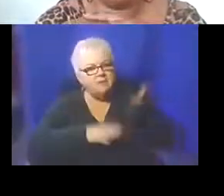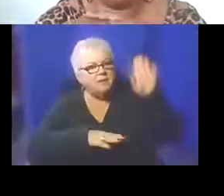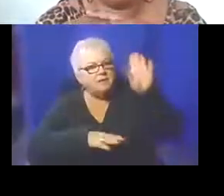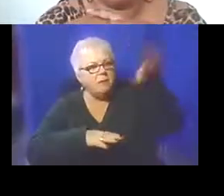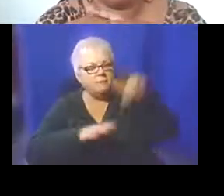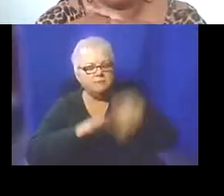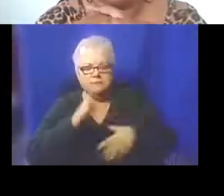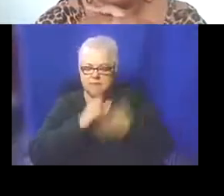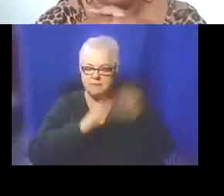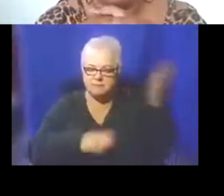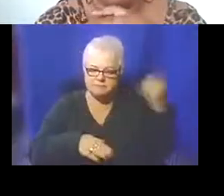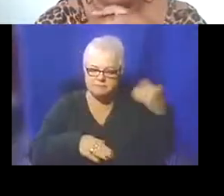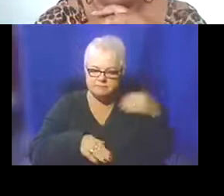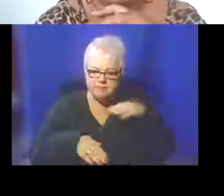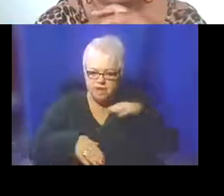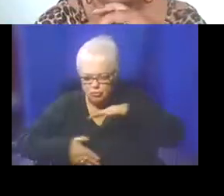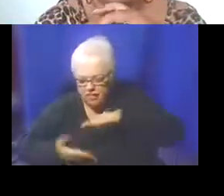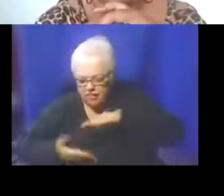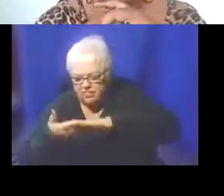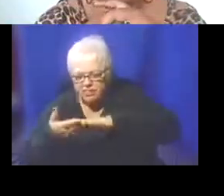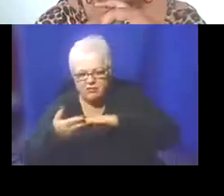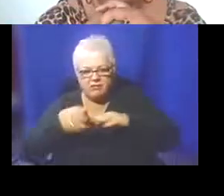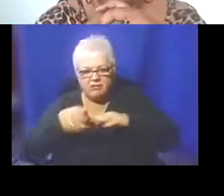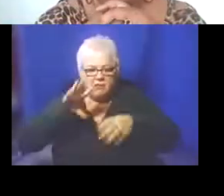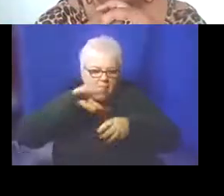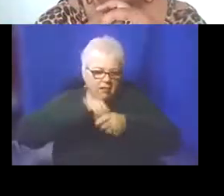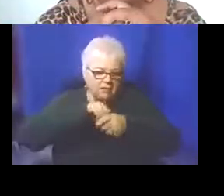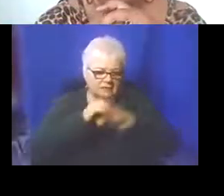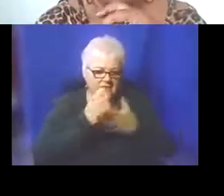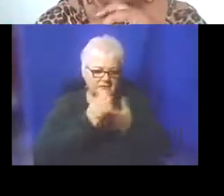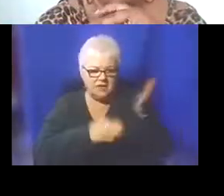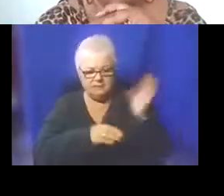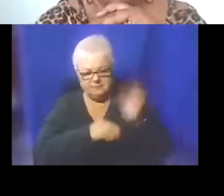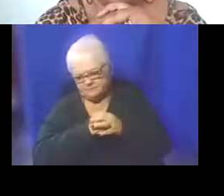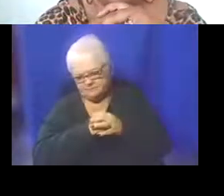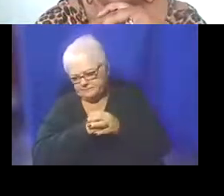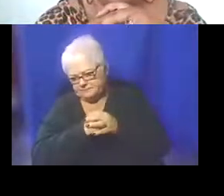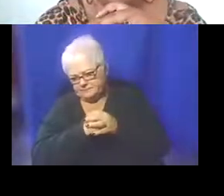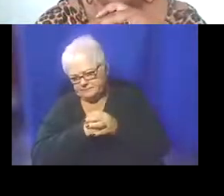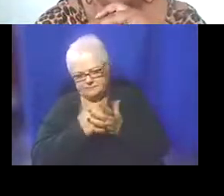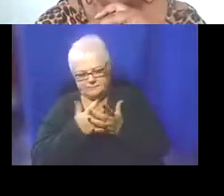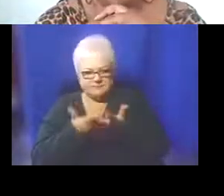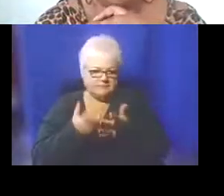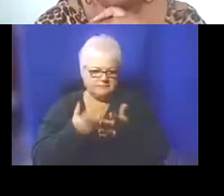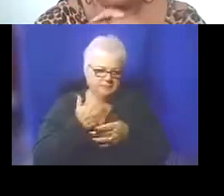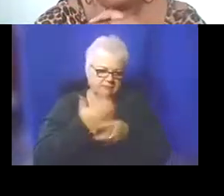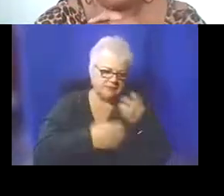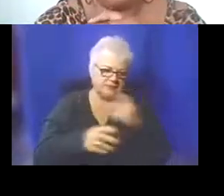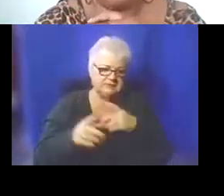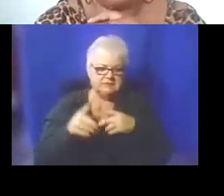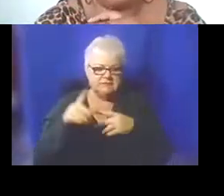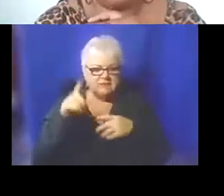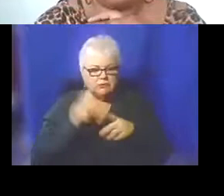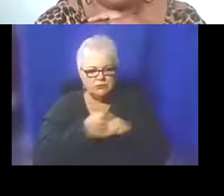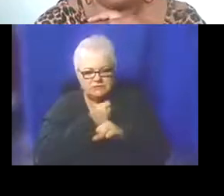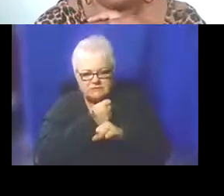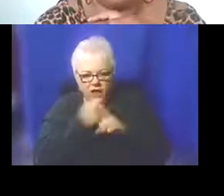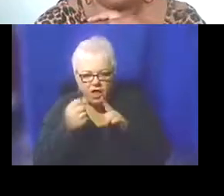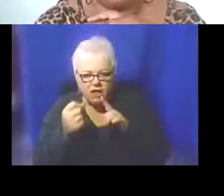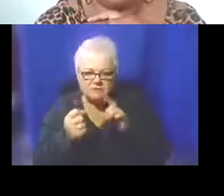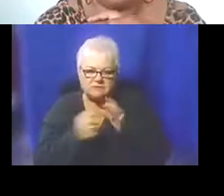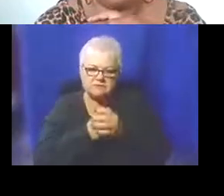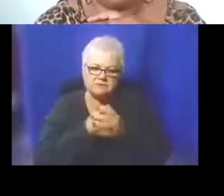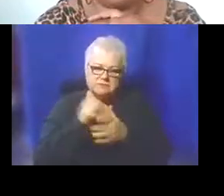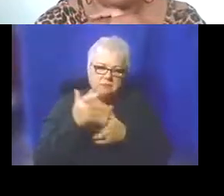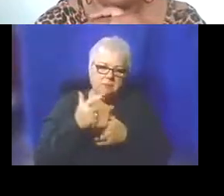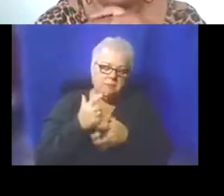I want you to stick some underneath in the pile. I want you to put some in the interview that's about sexual assault. I want you to put some that says policies and